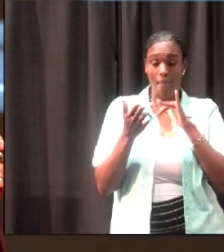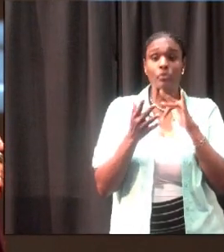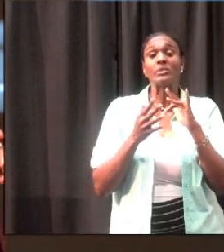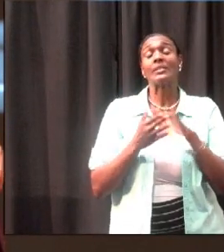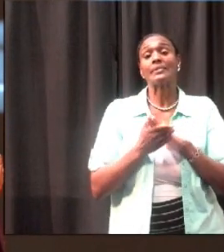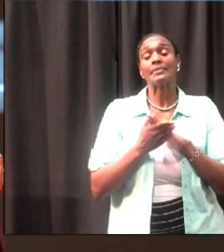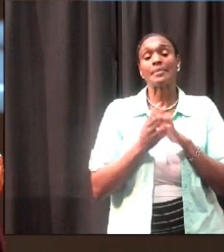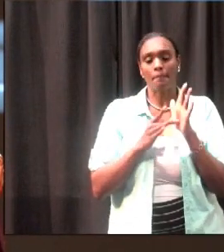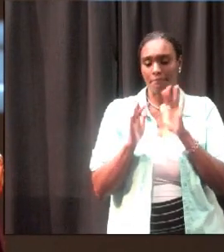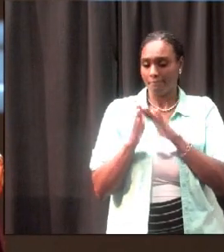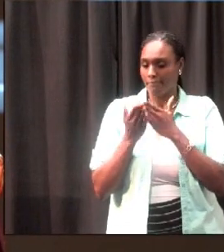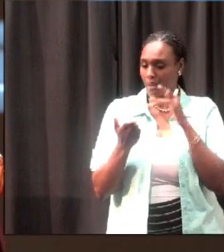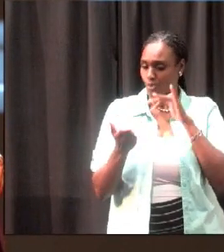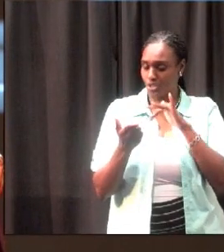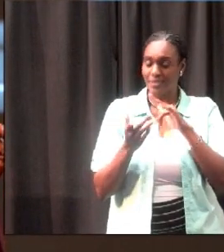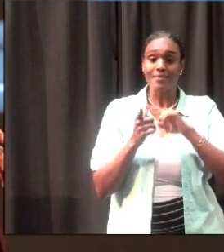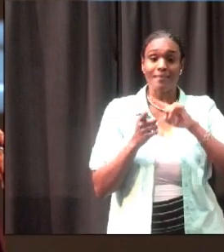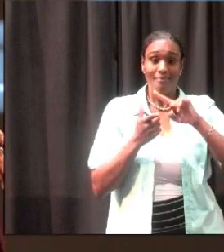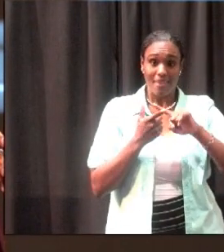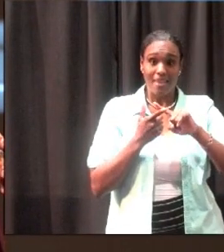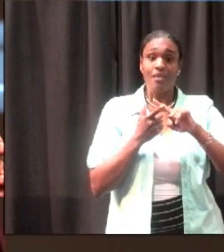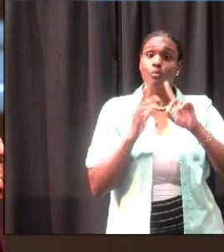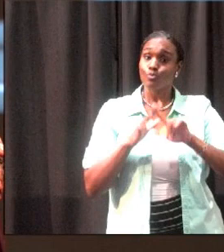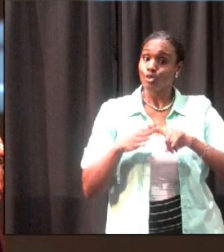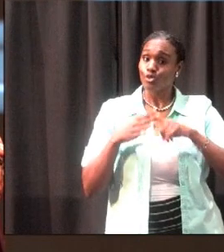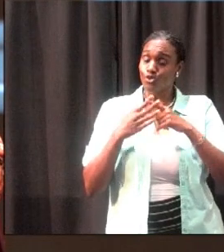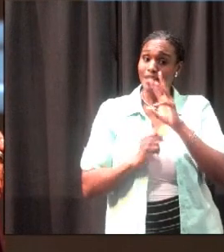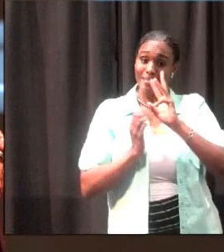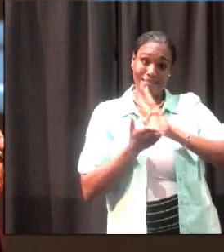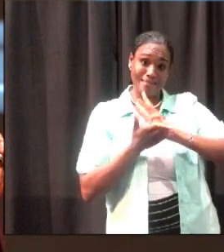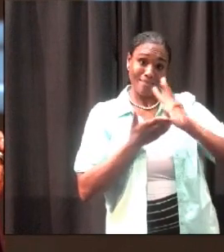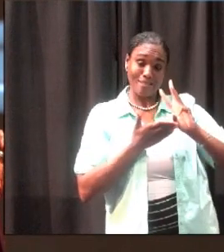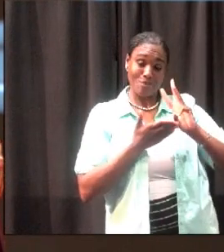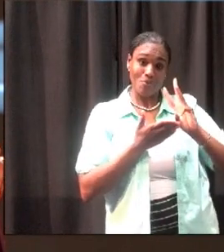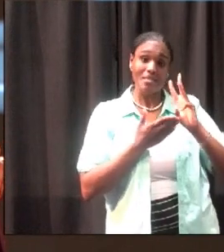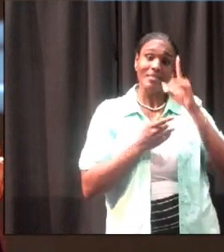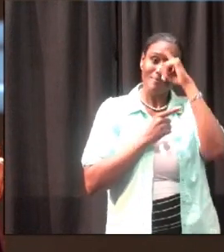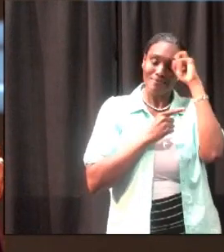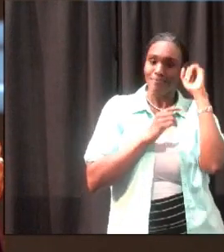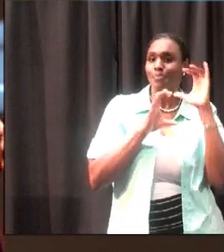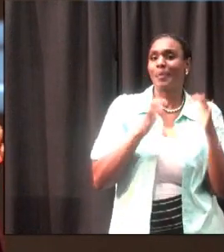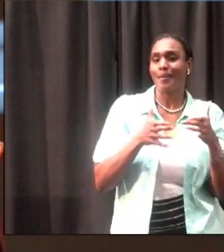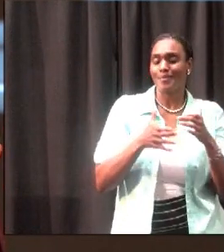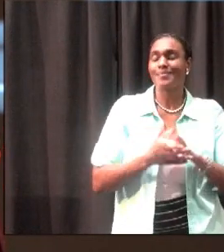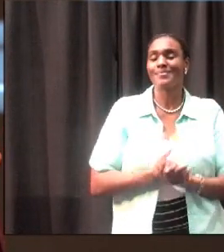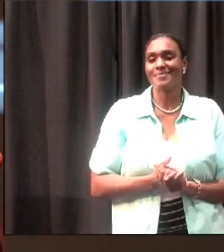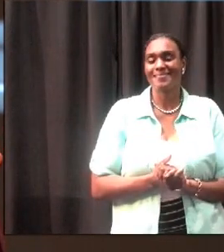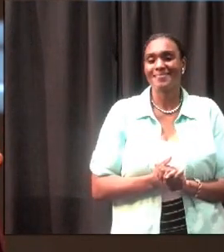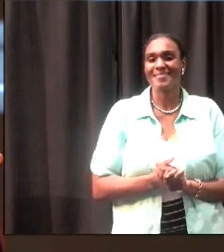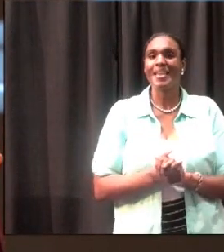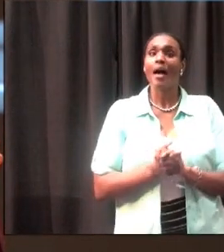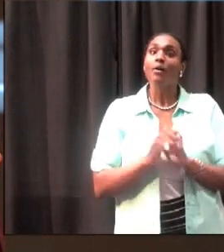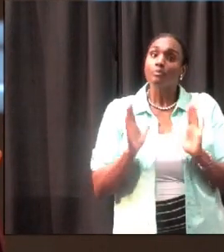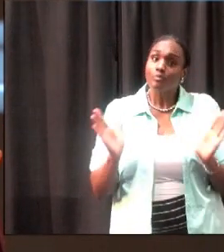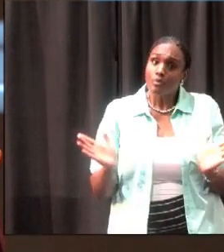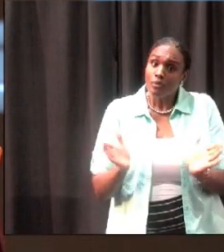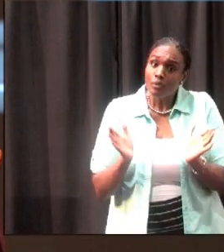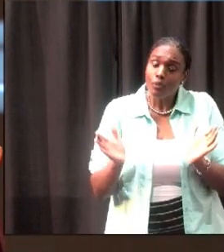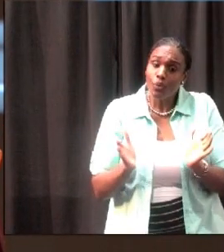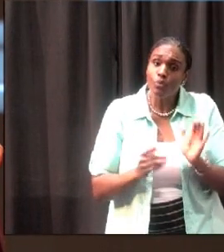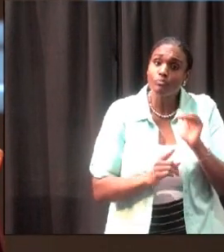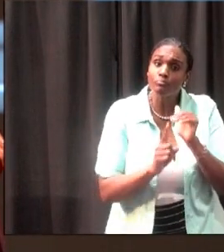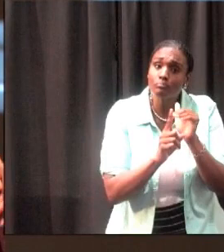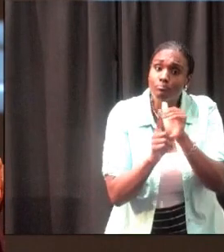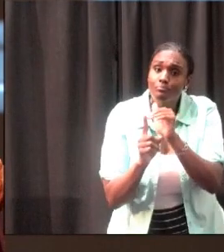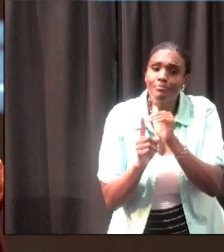studies, as you heard, we will start our 6 weeks of summer classes. Let me encourage you, please make sure that